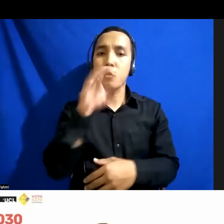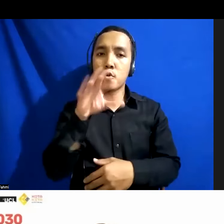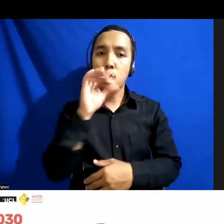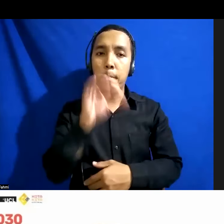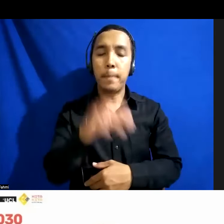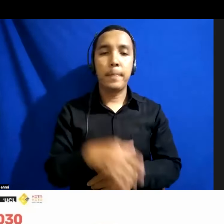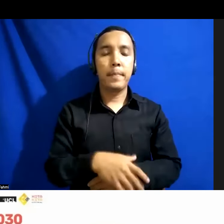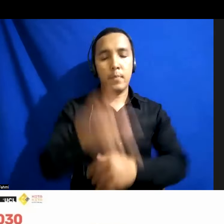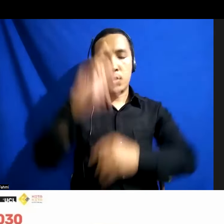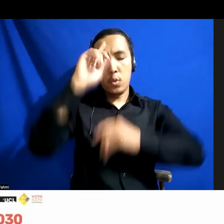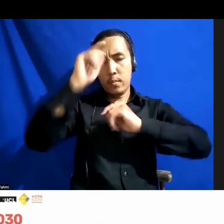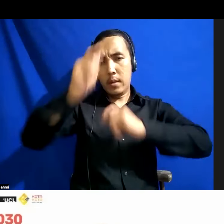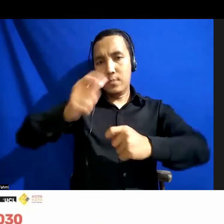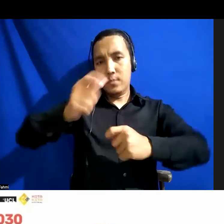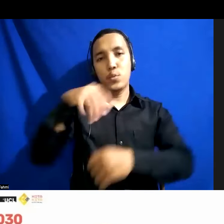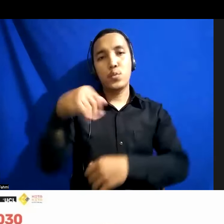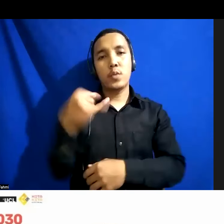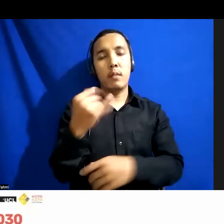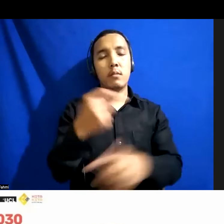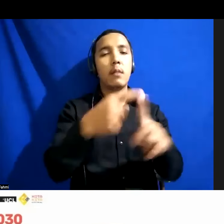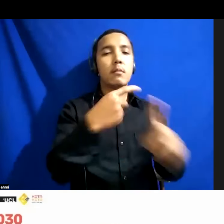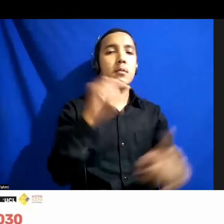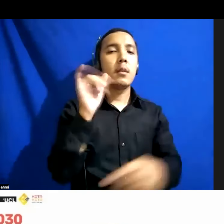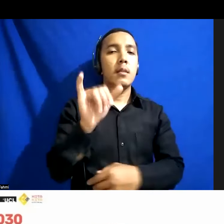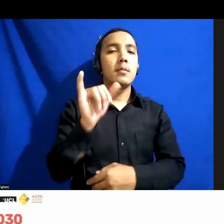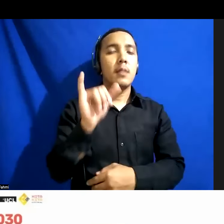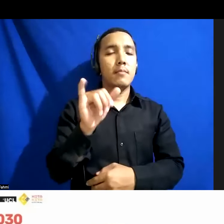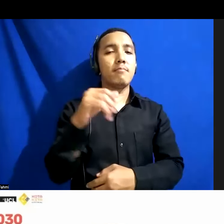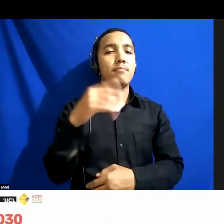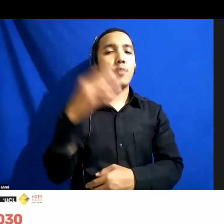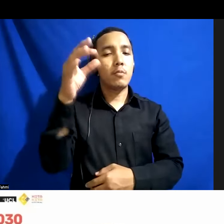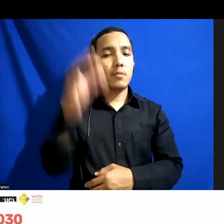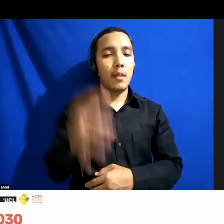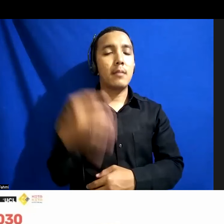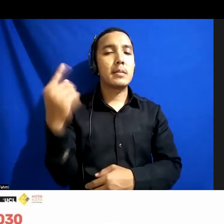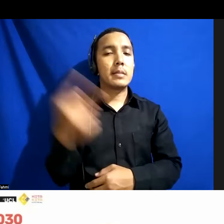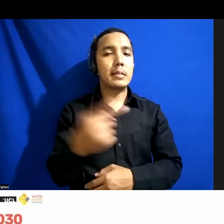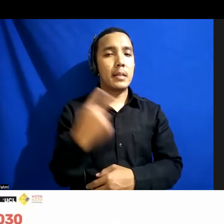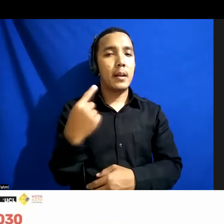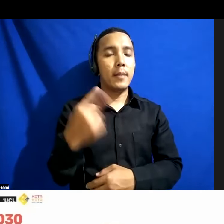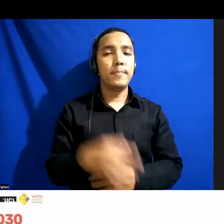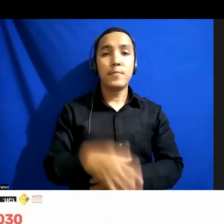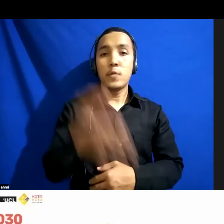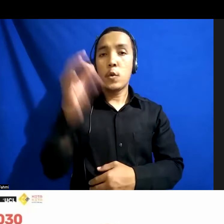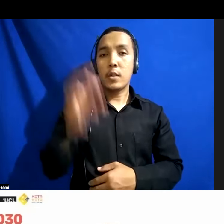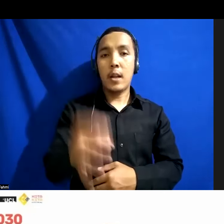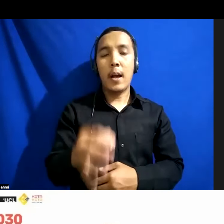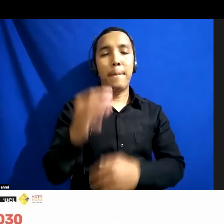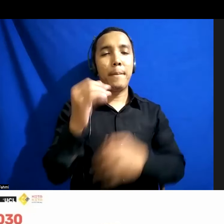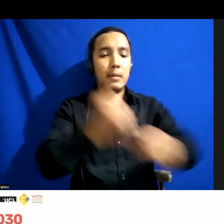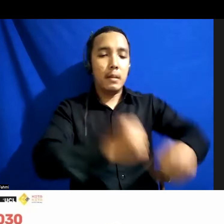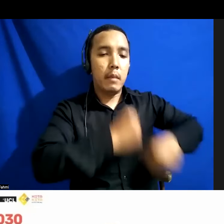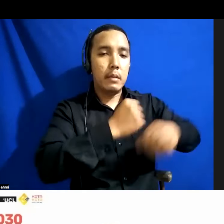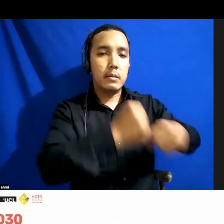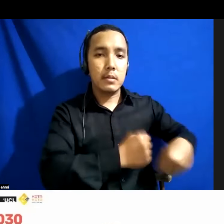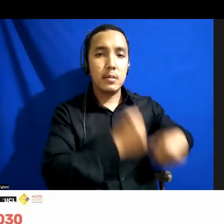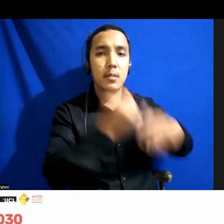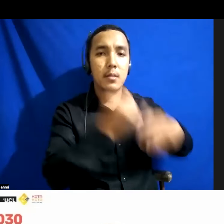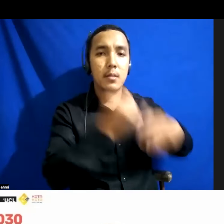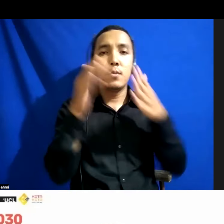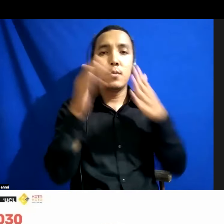persons, as well as those from the Kota Kita Foundation for the city of Banjarmasin, as well as all of